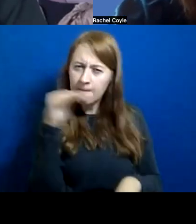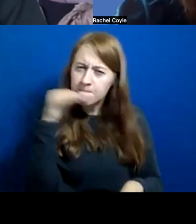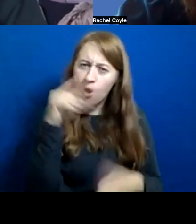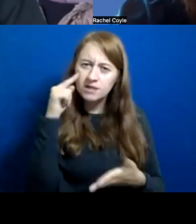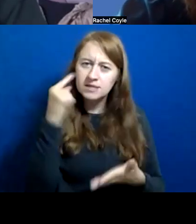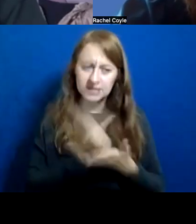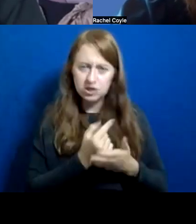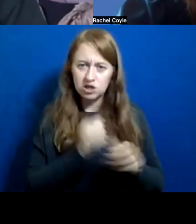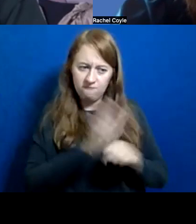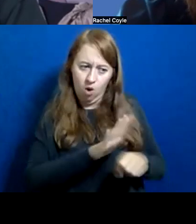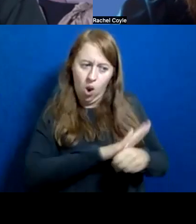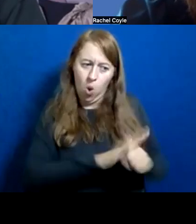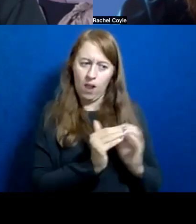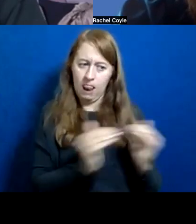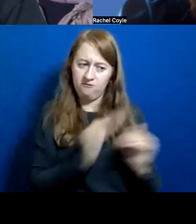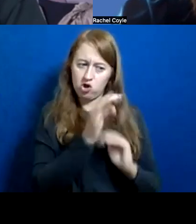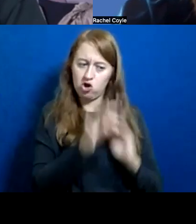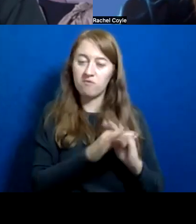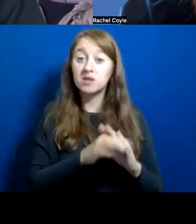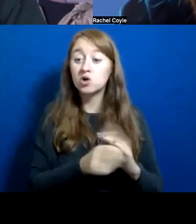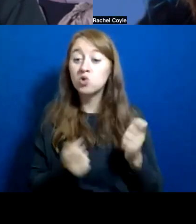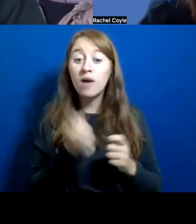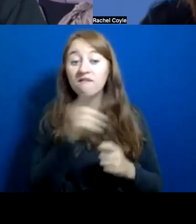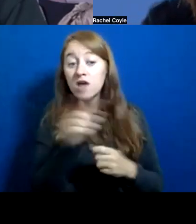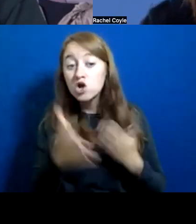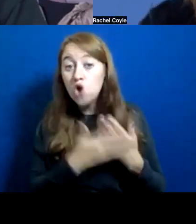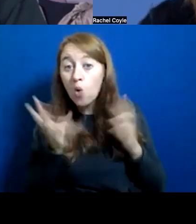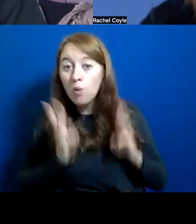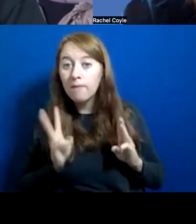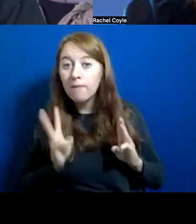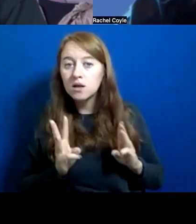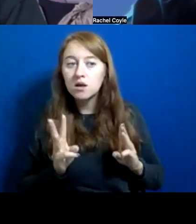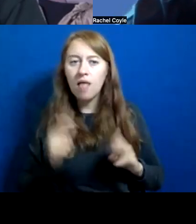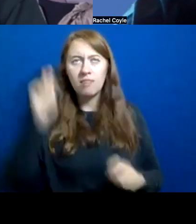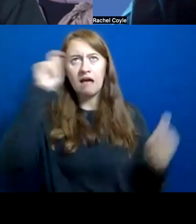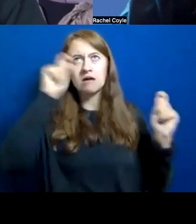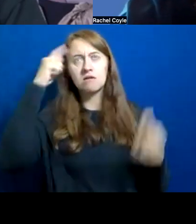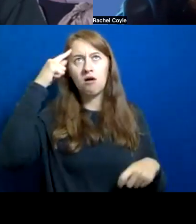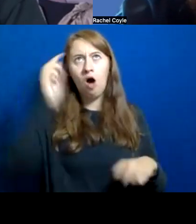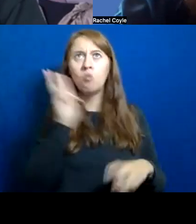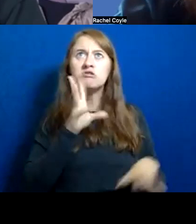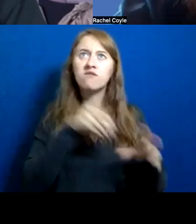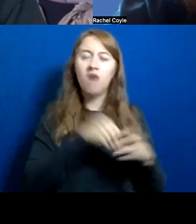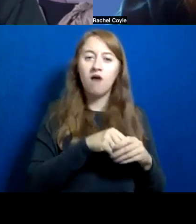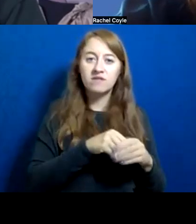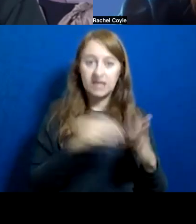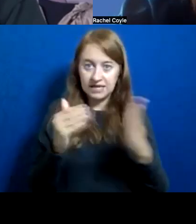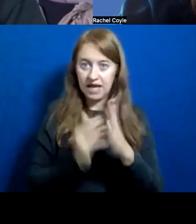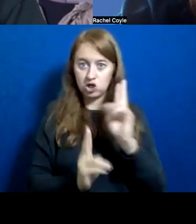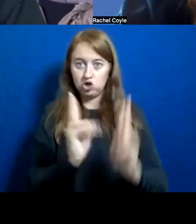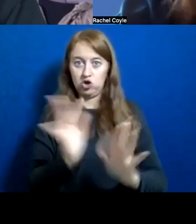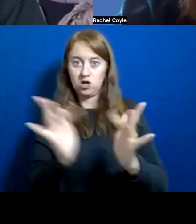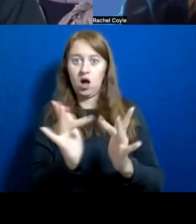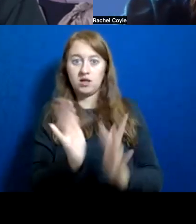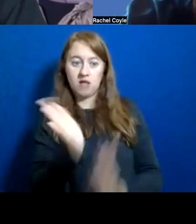are thinking about running for election, they should definitely reach out to people like us for support